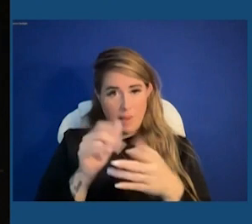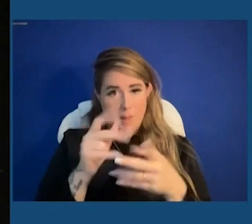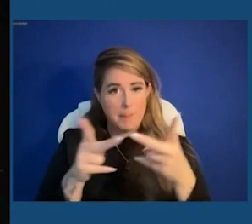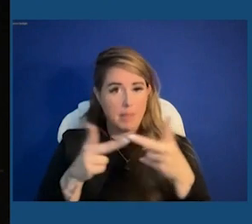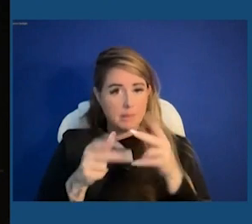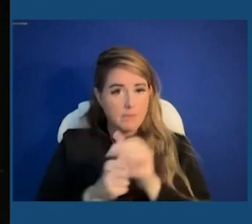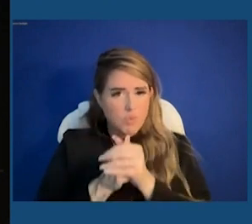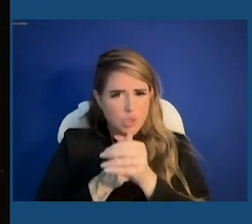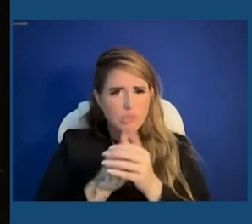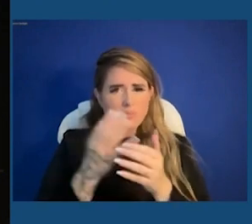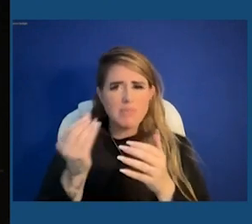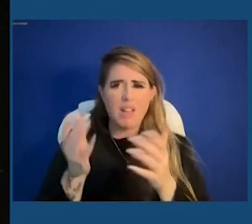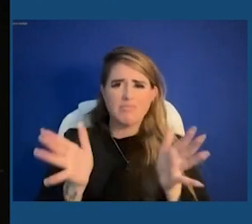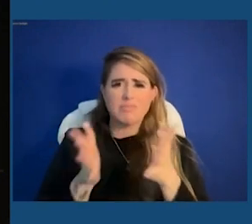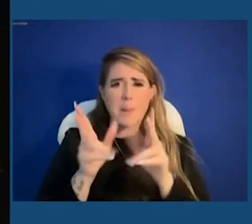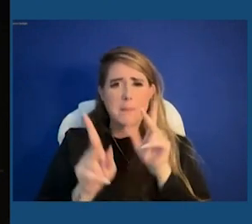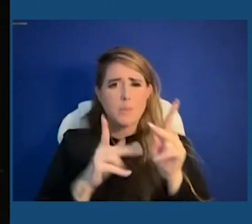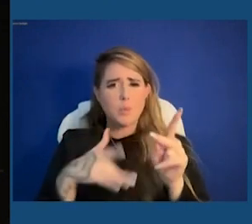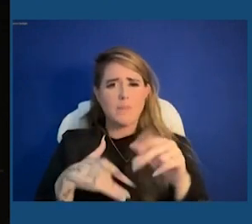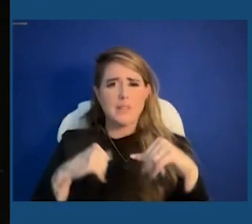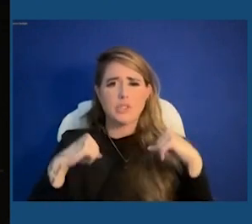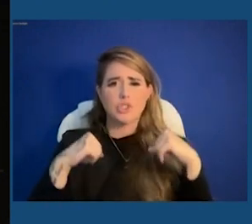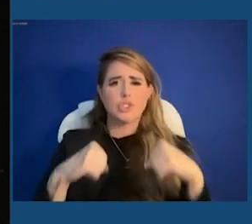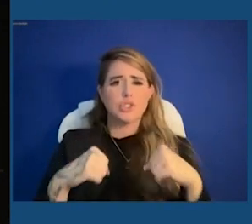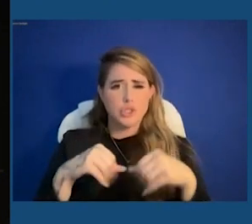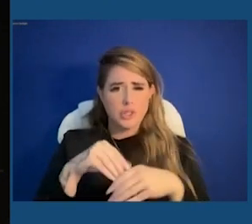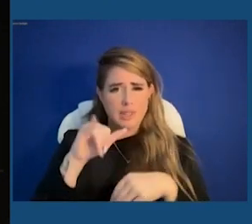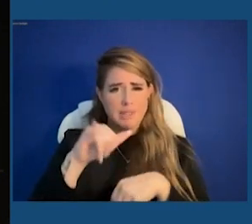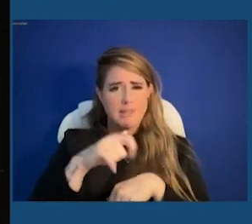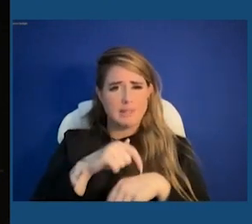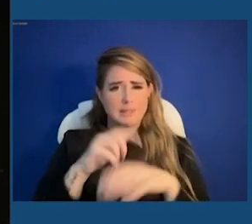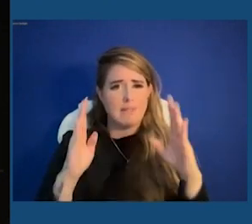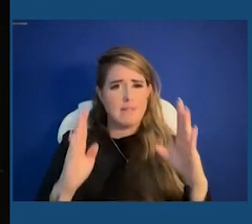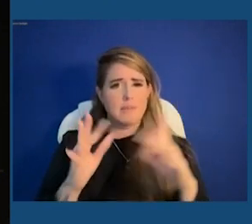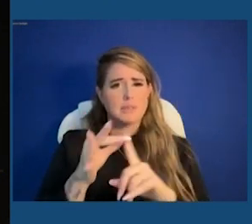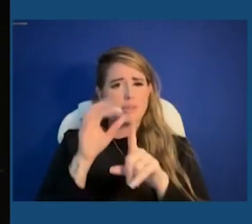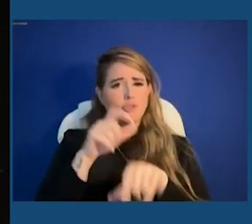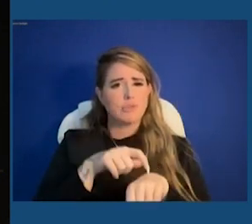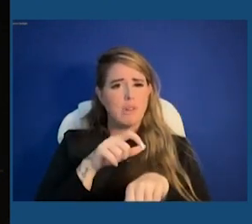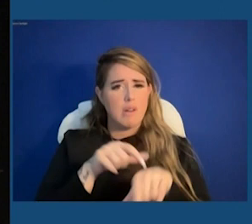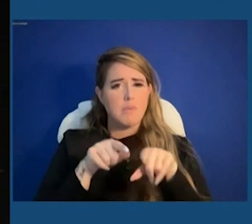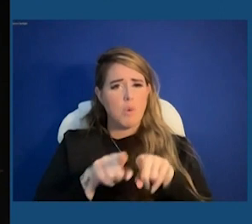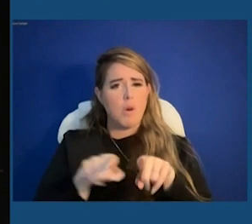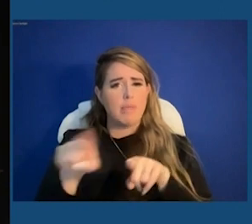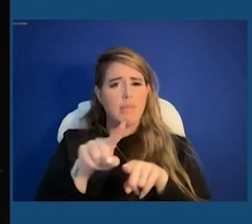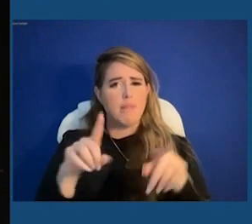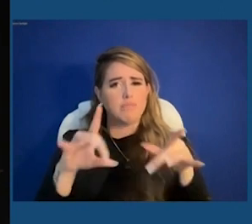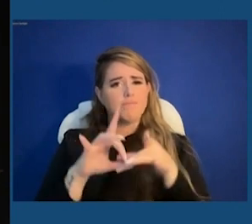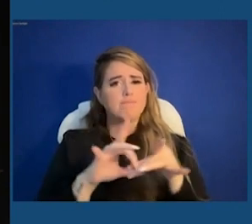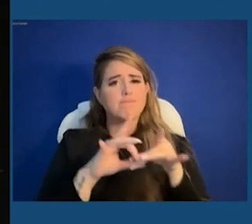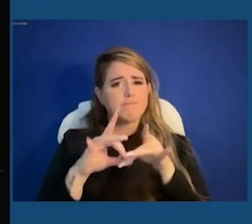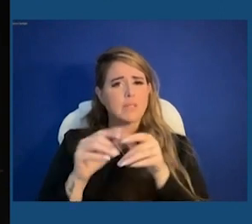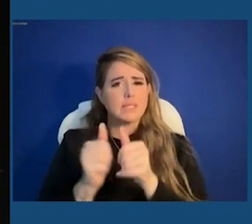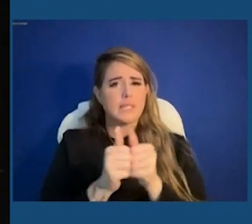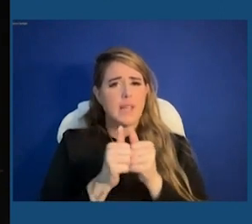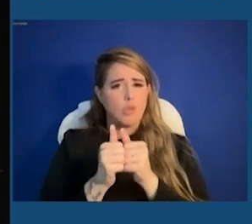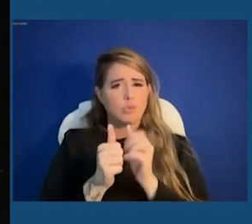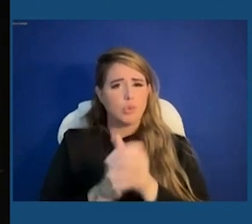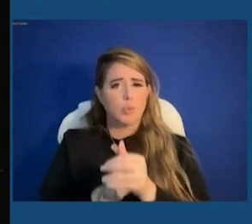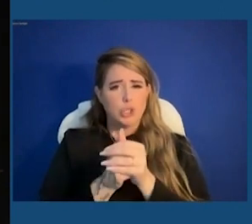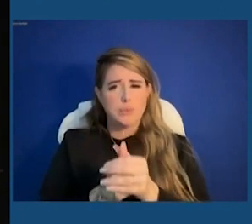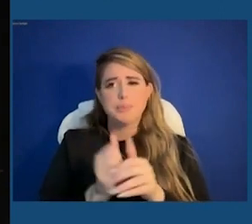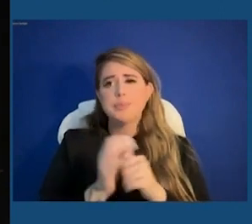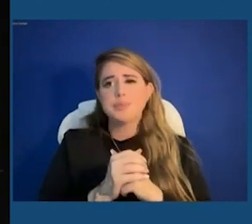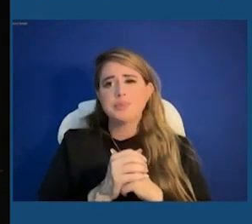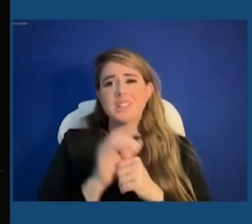make folks secure in that time, that special time that they are coming together to worship. And